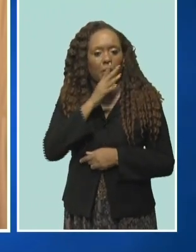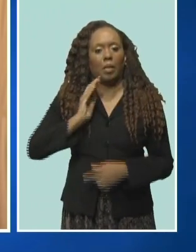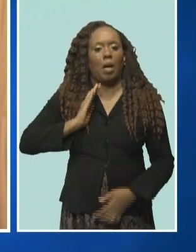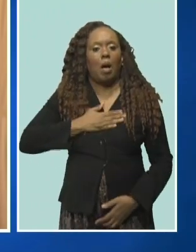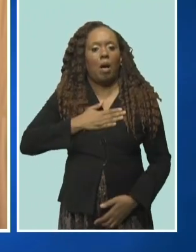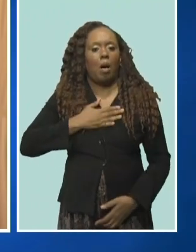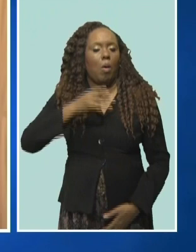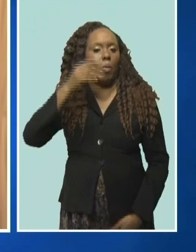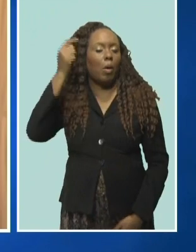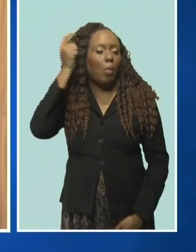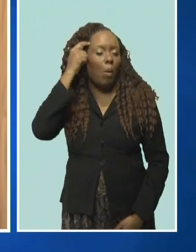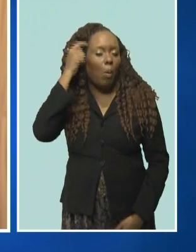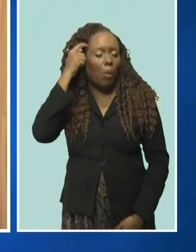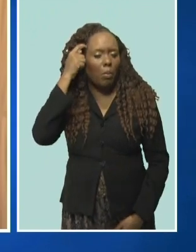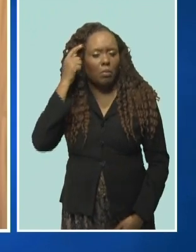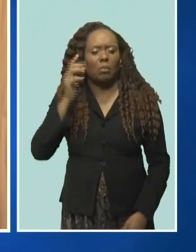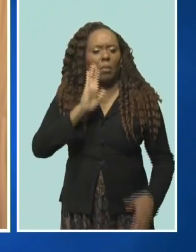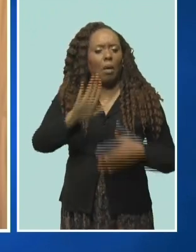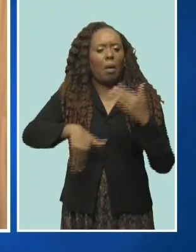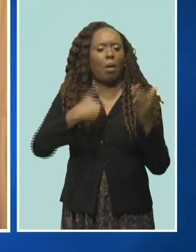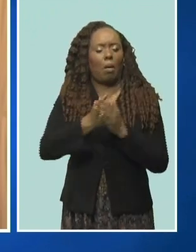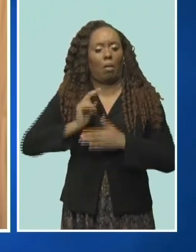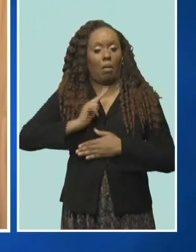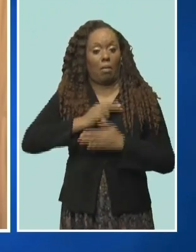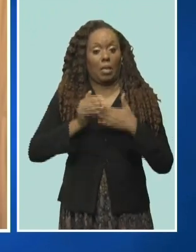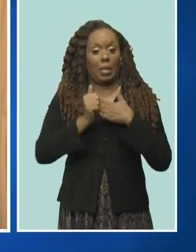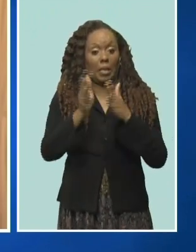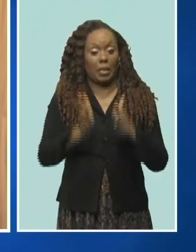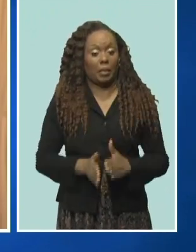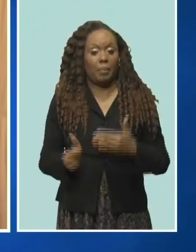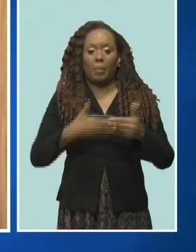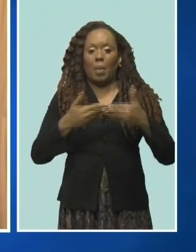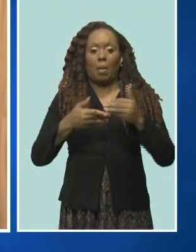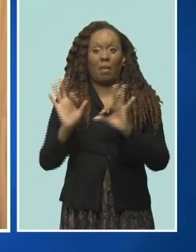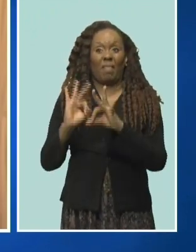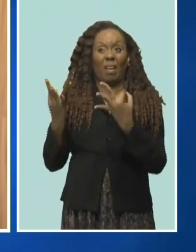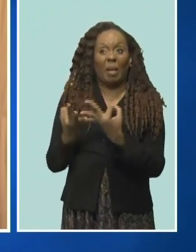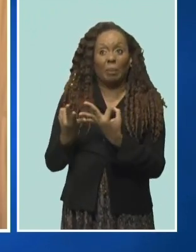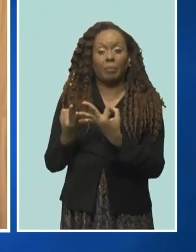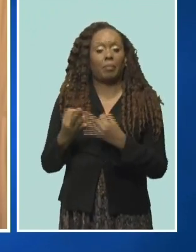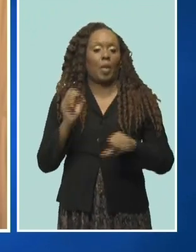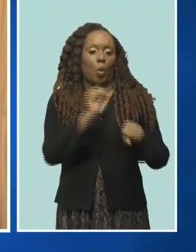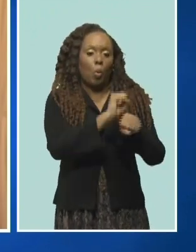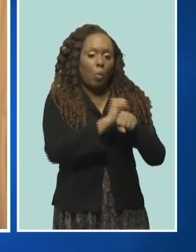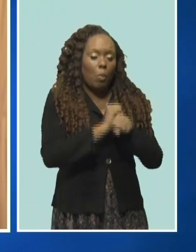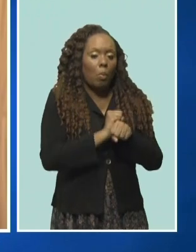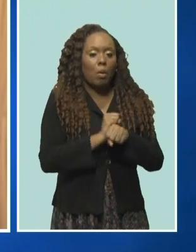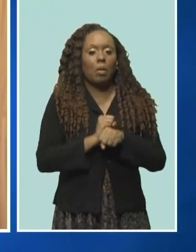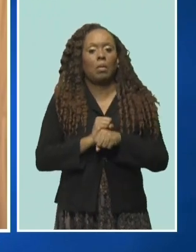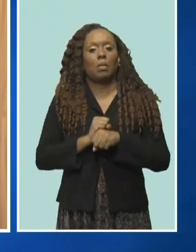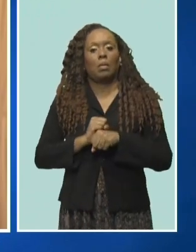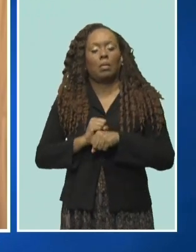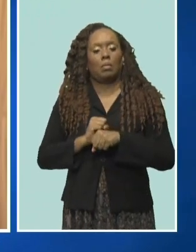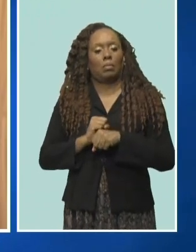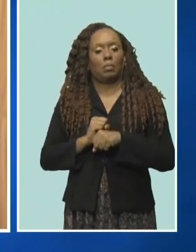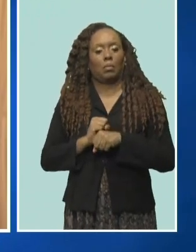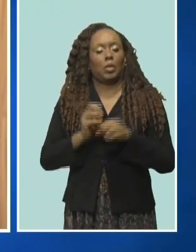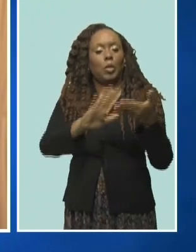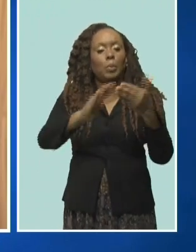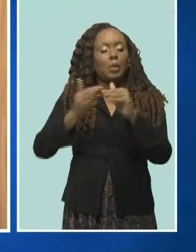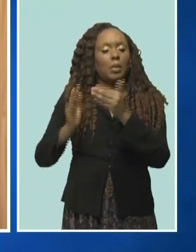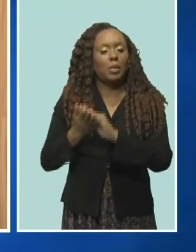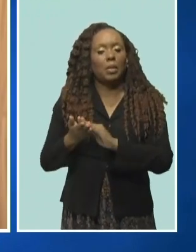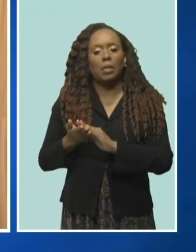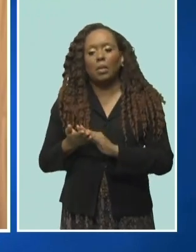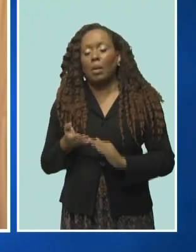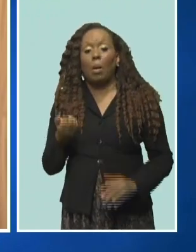all leaders in some way, whether it is in the family or the workplace or the community or on the block. Find ways